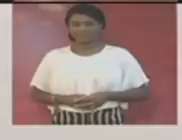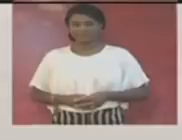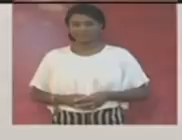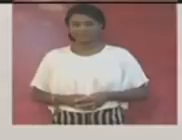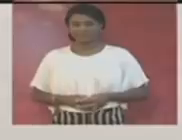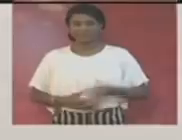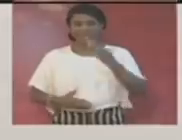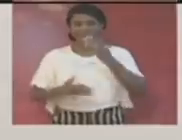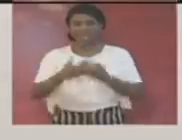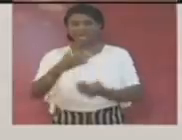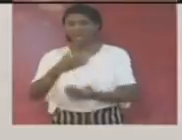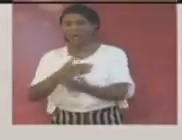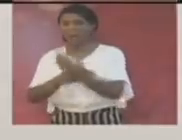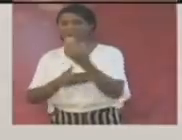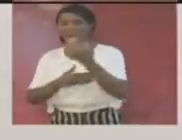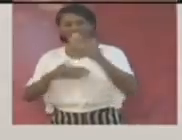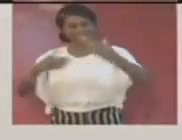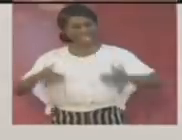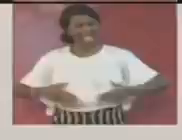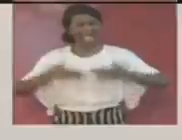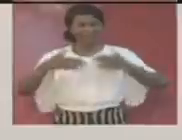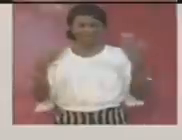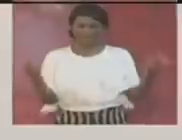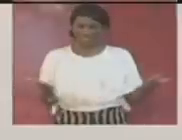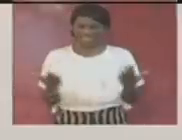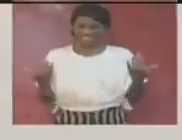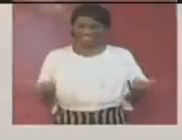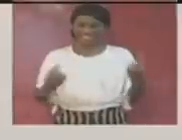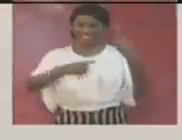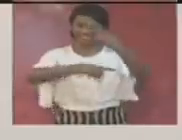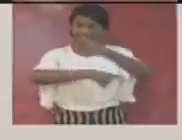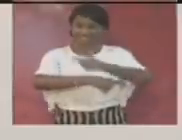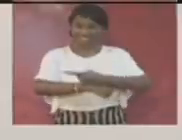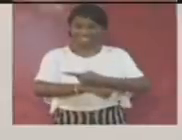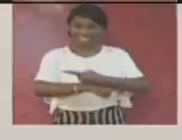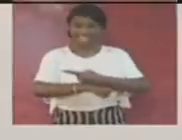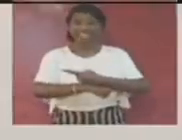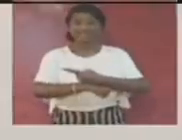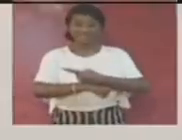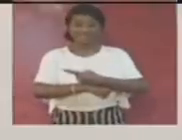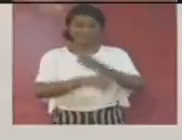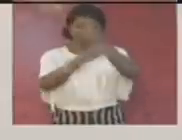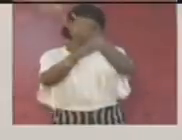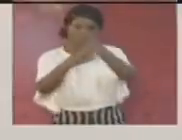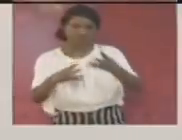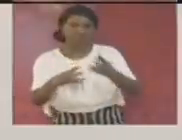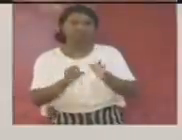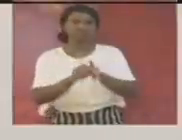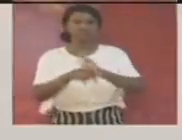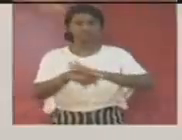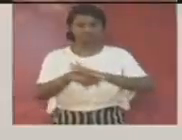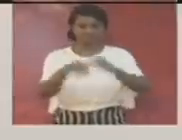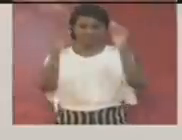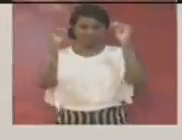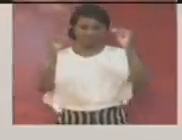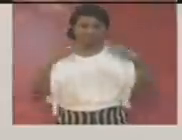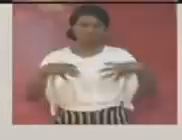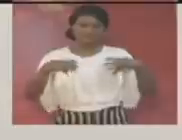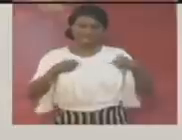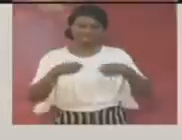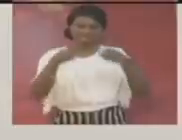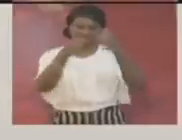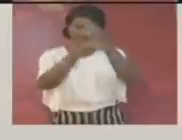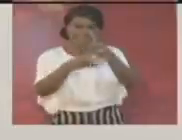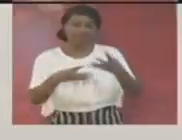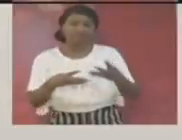Good morning. We are pleased to have you back with us today for the virtual media conference hosted by the Ministry of Health as